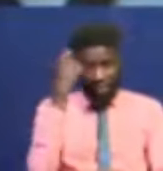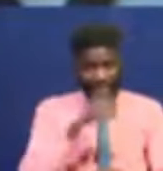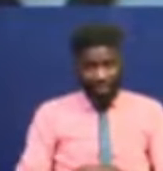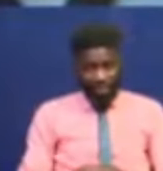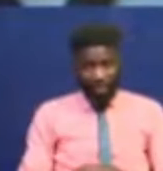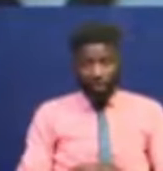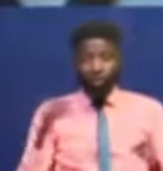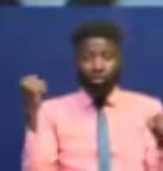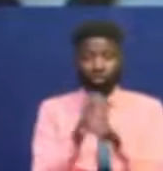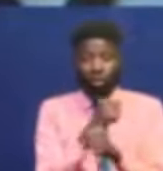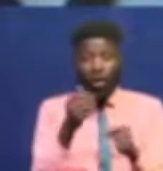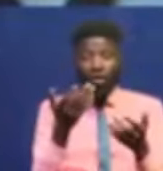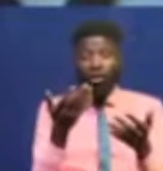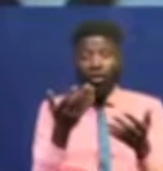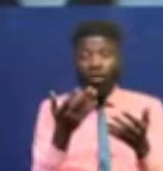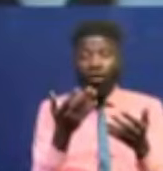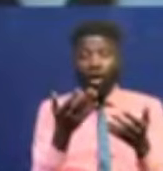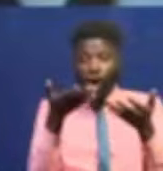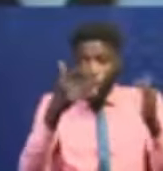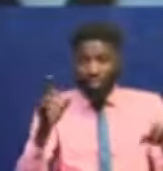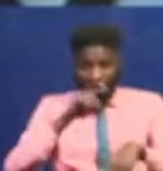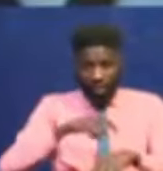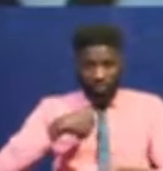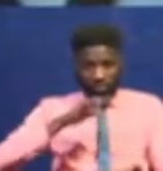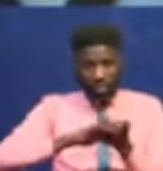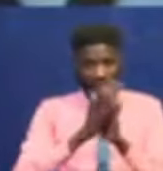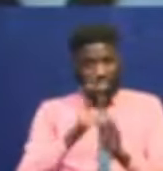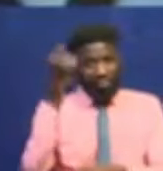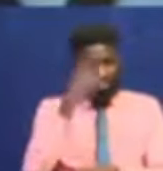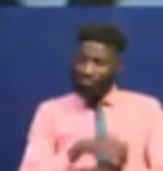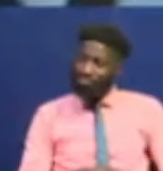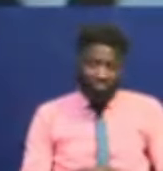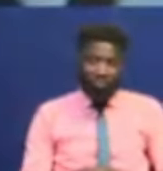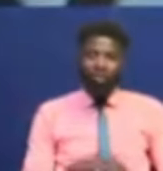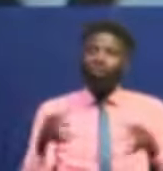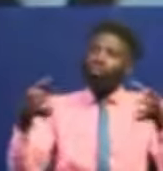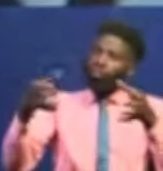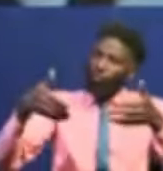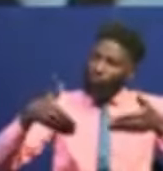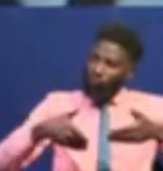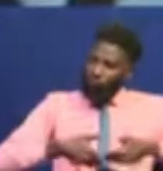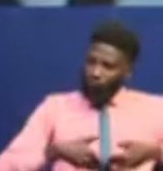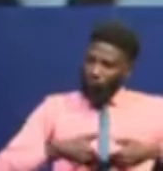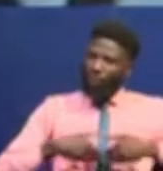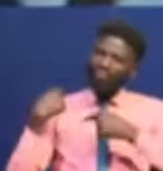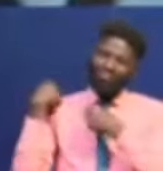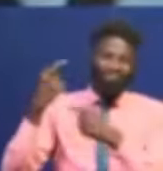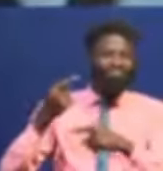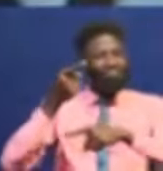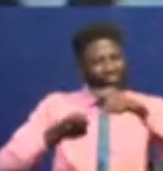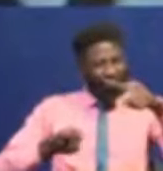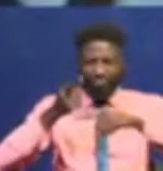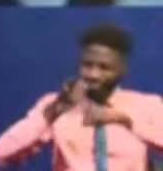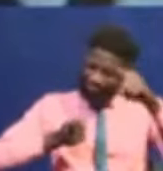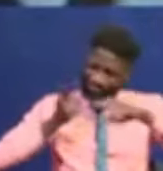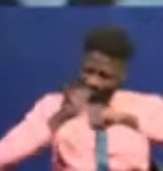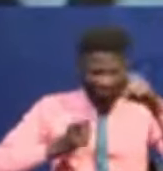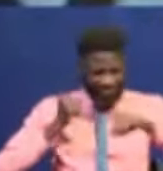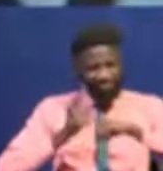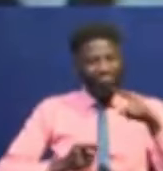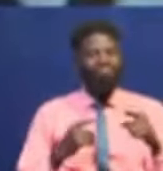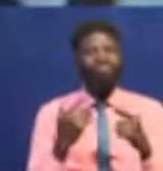became, they did not become jobless when I became president. But I want us to... These are young people who over the years,